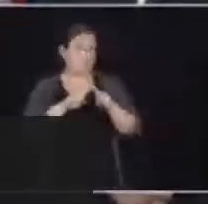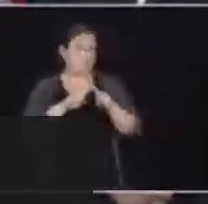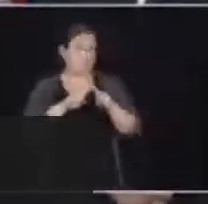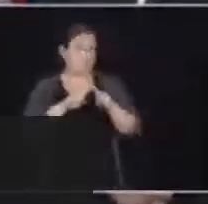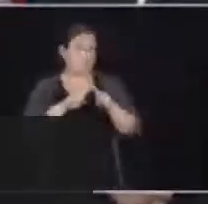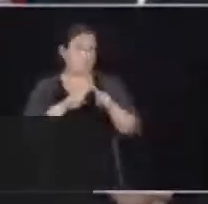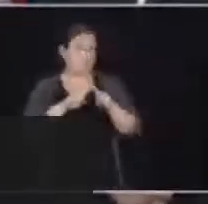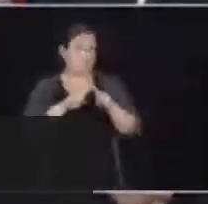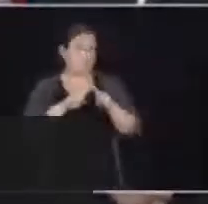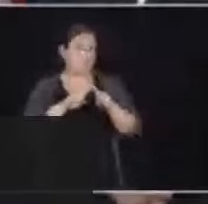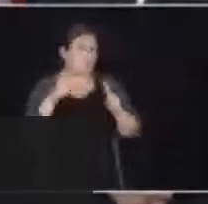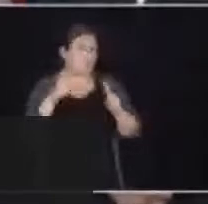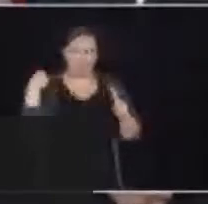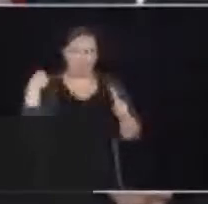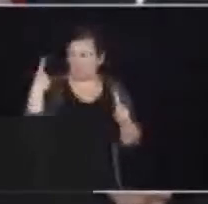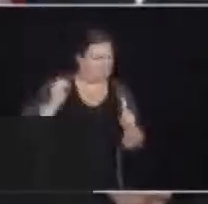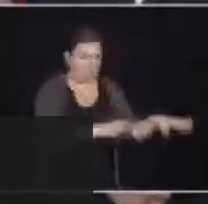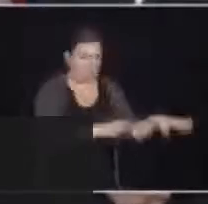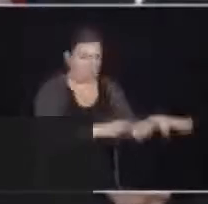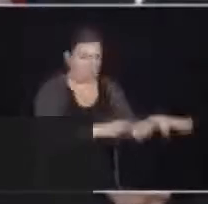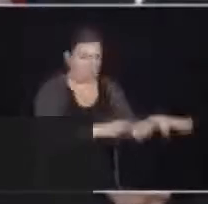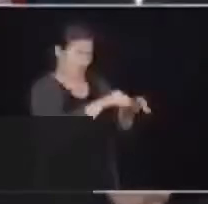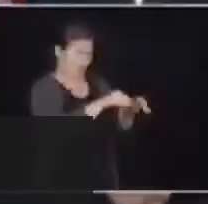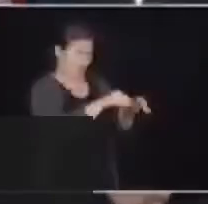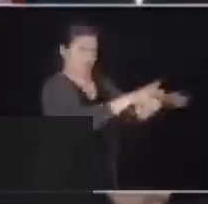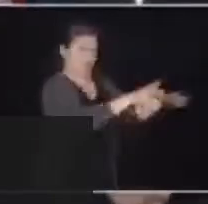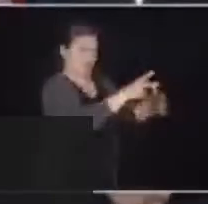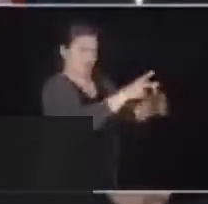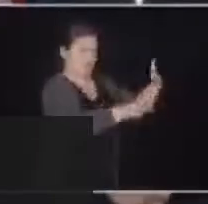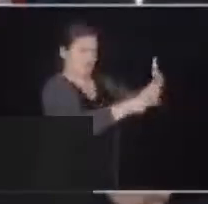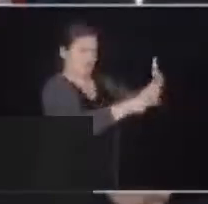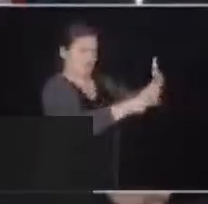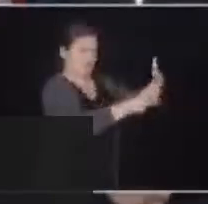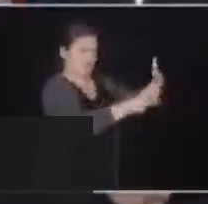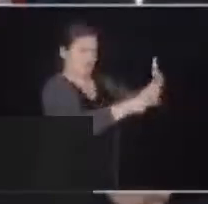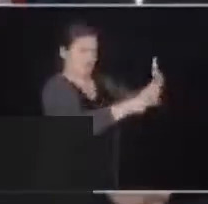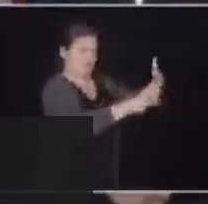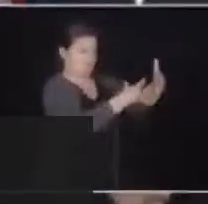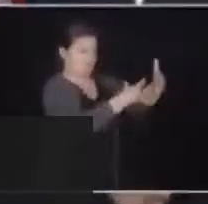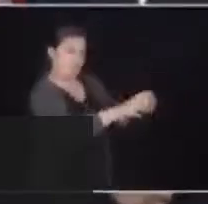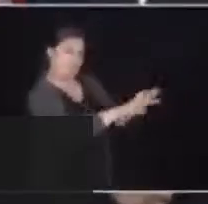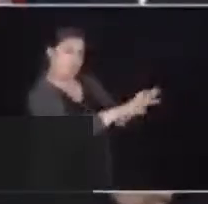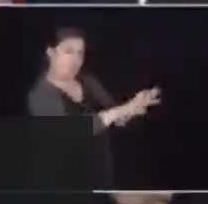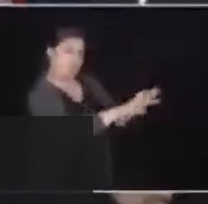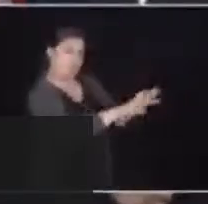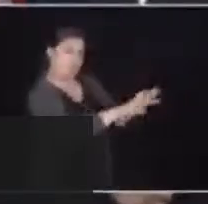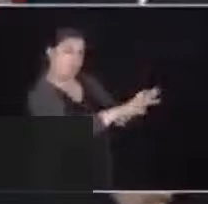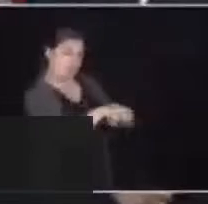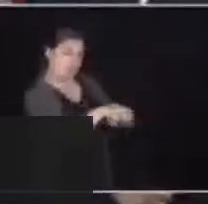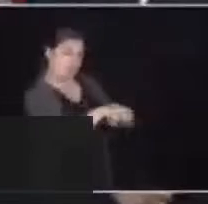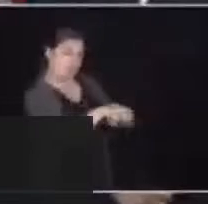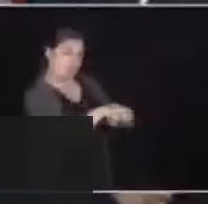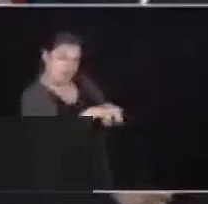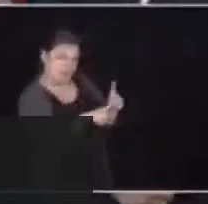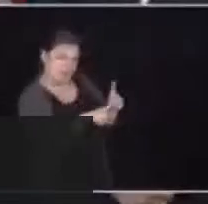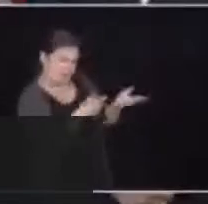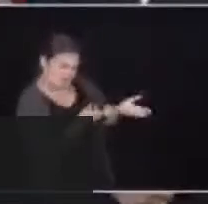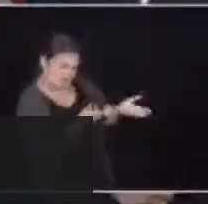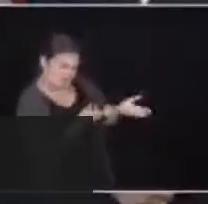take over, and how long will provincial resources stay on the ground, if so? Well, before I hand it to the Minister of